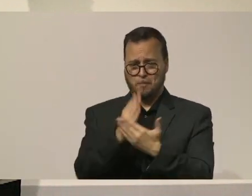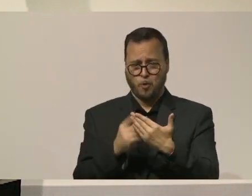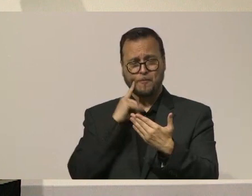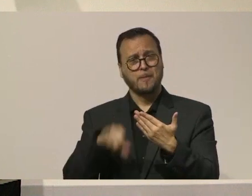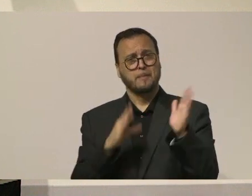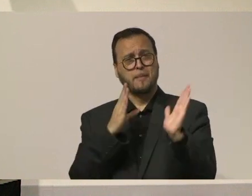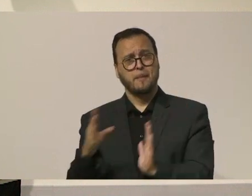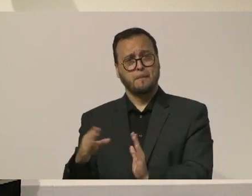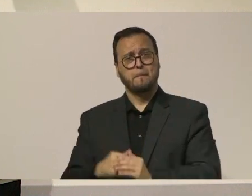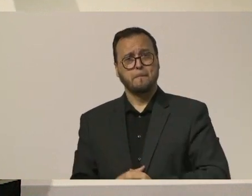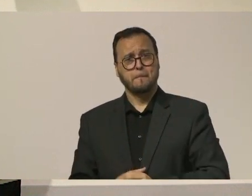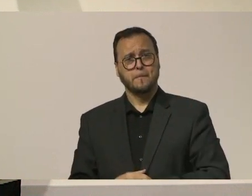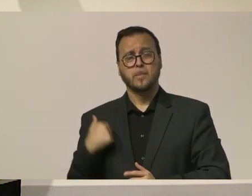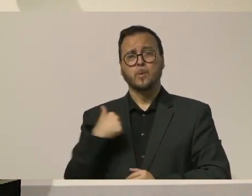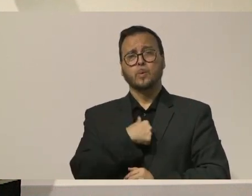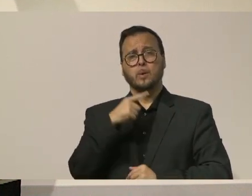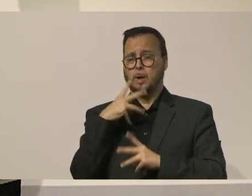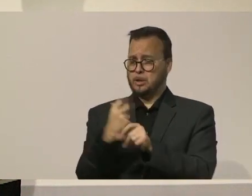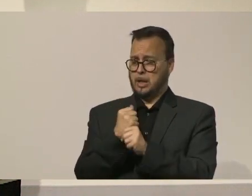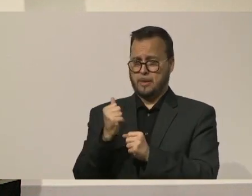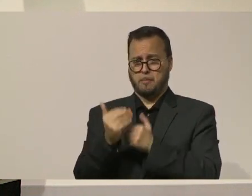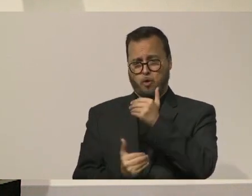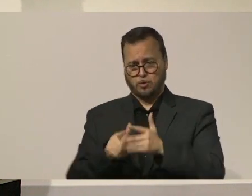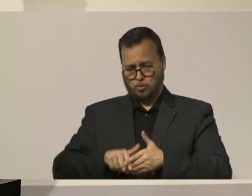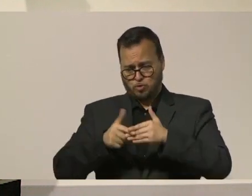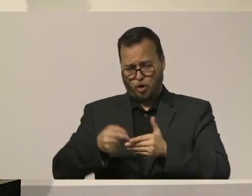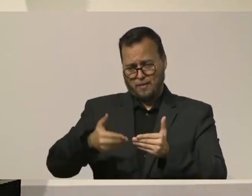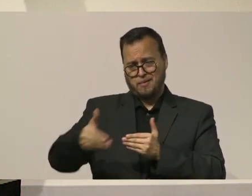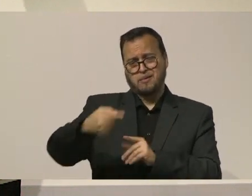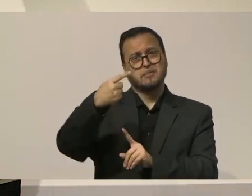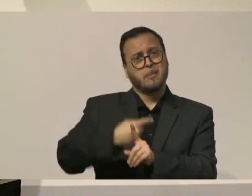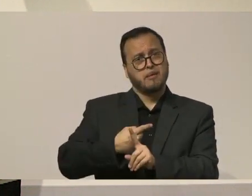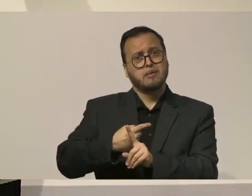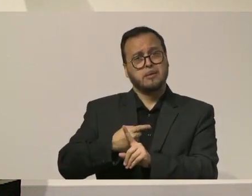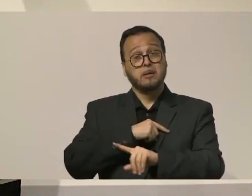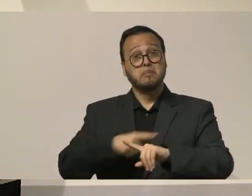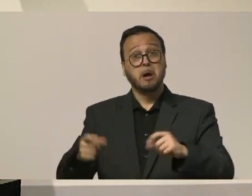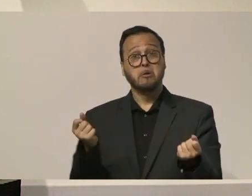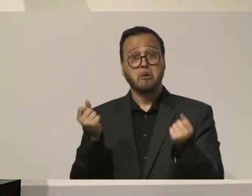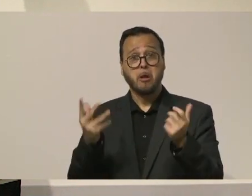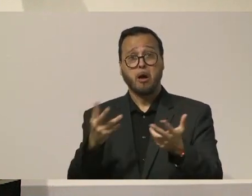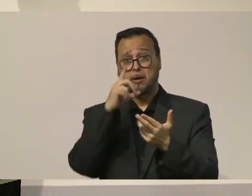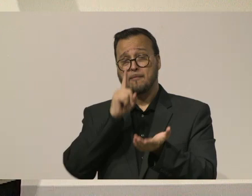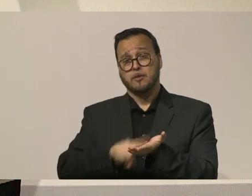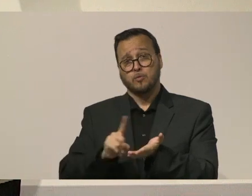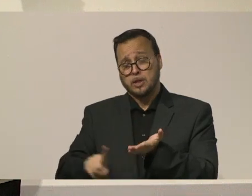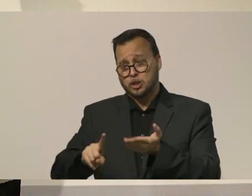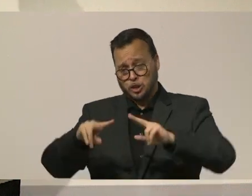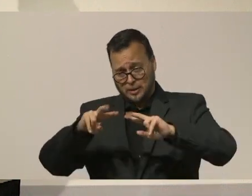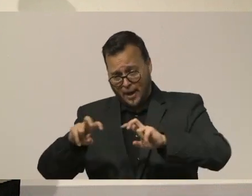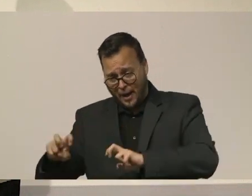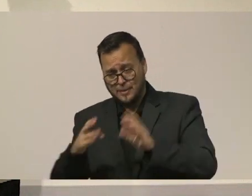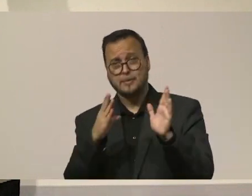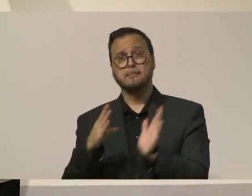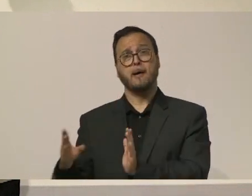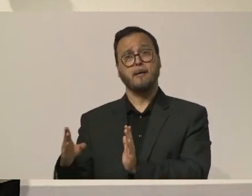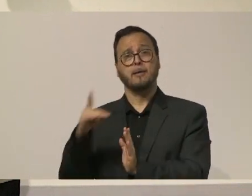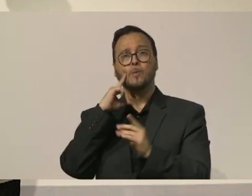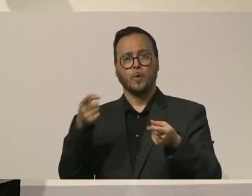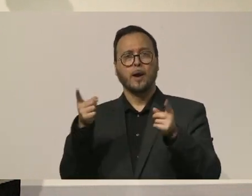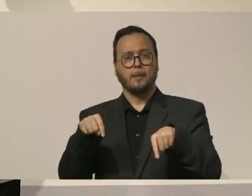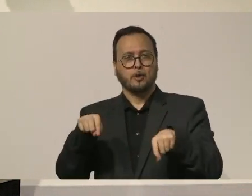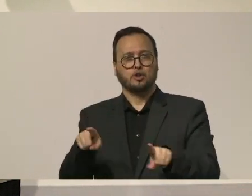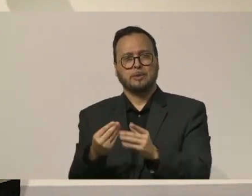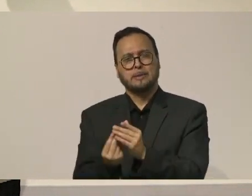plan. We want to get the process started next month, but much of the research, analysis, and planning will occur in